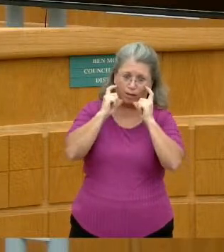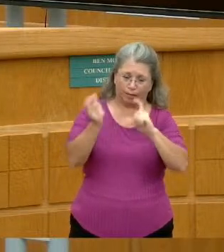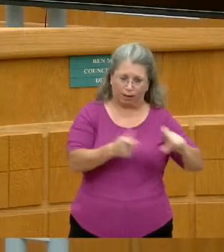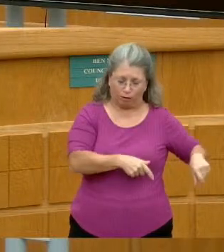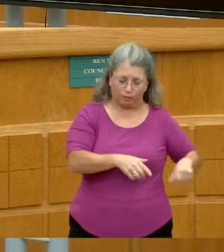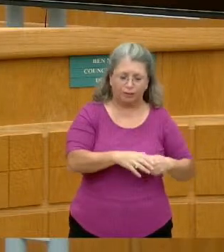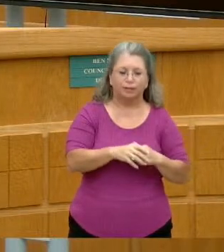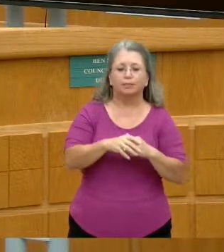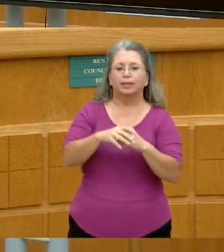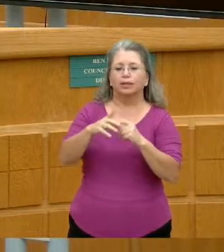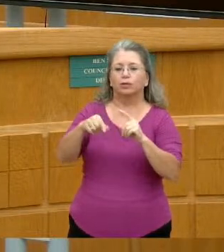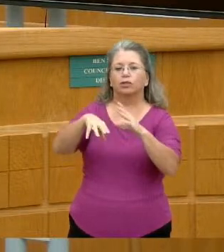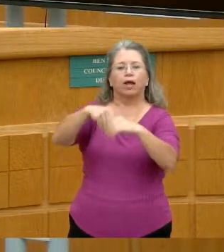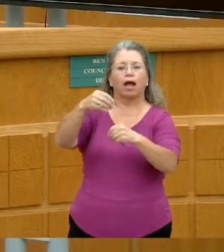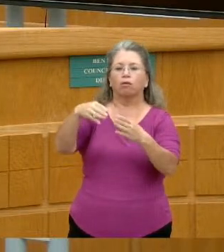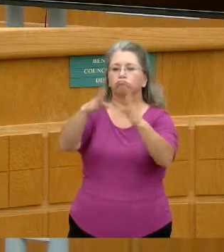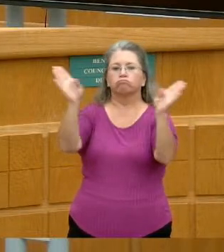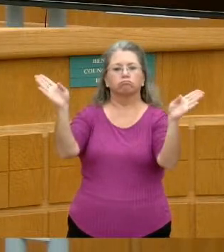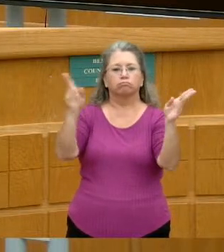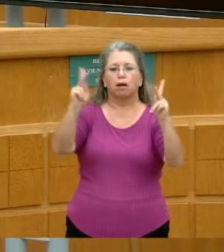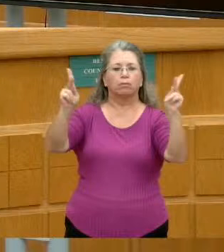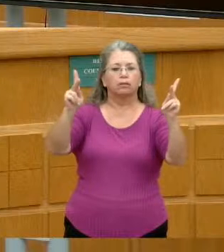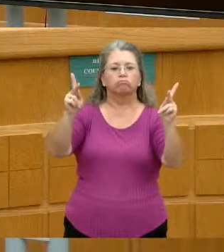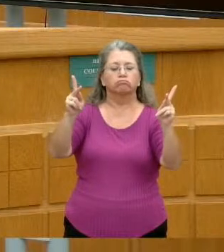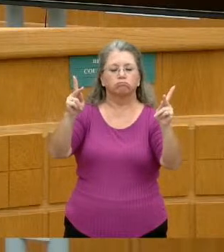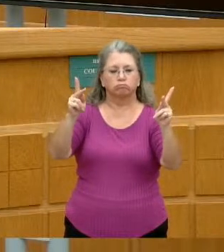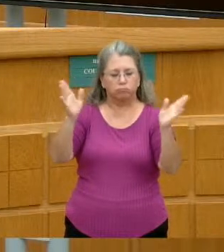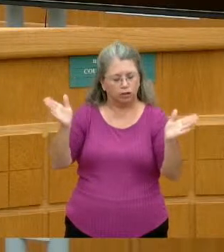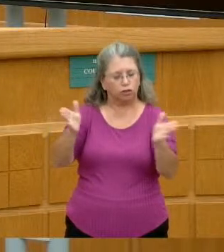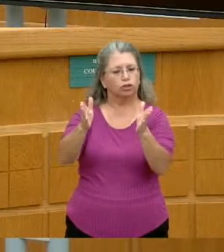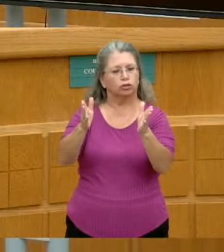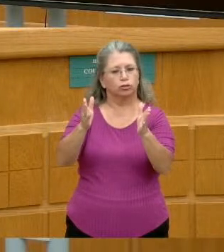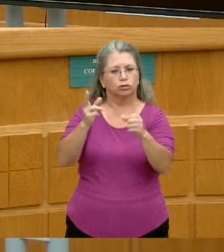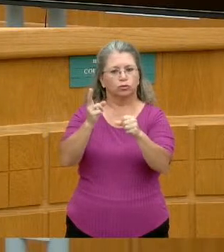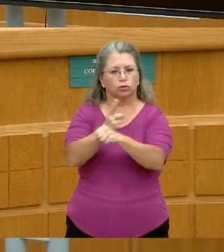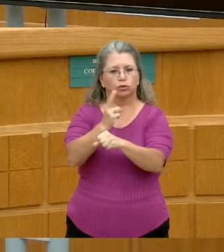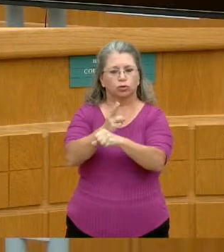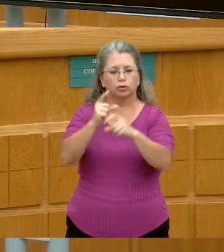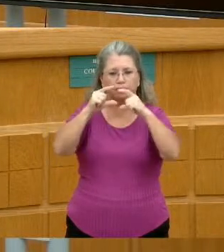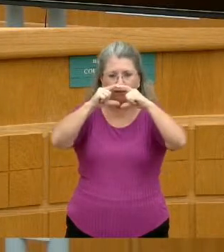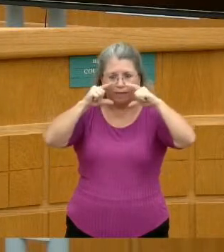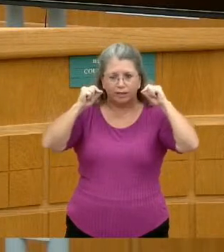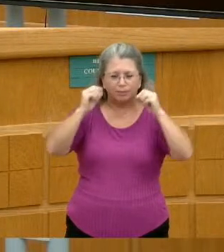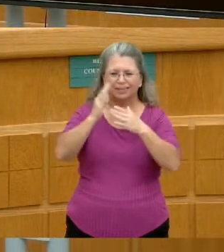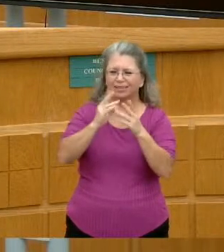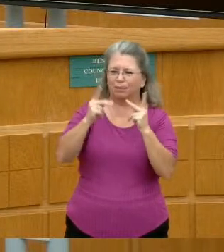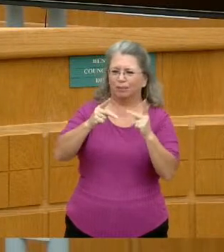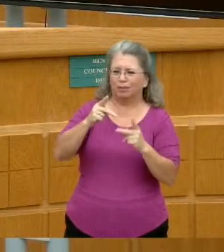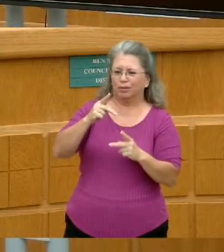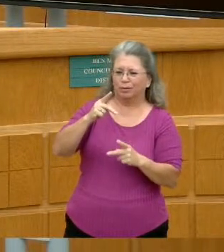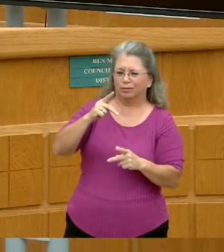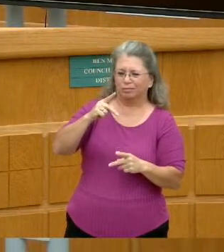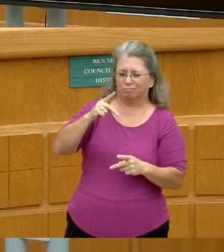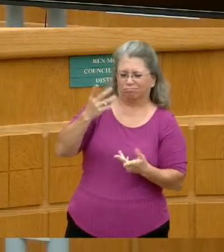out in public, we do encourage you to do it. Some people question the wisdom of that.